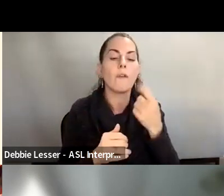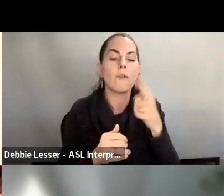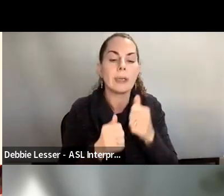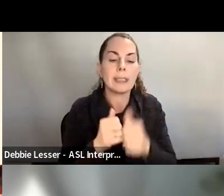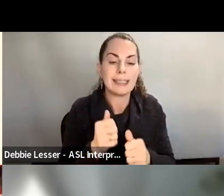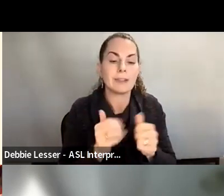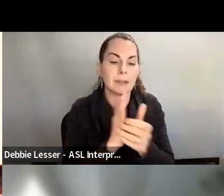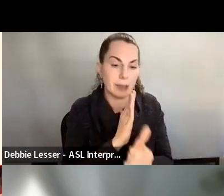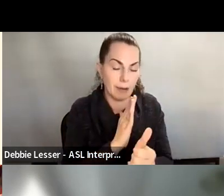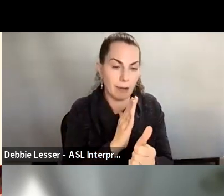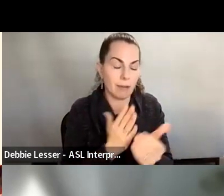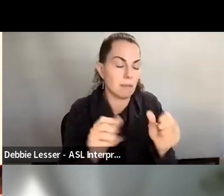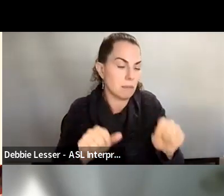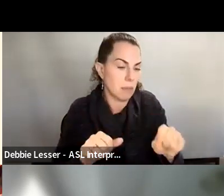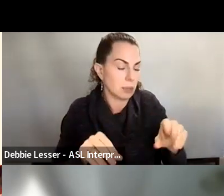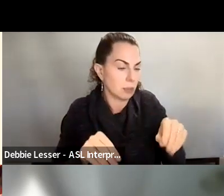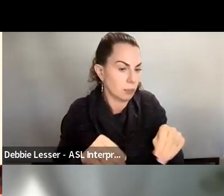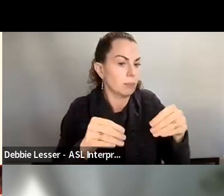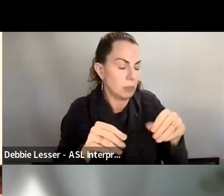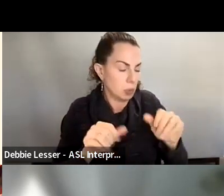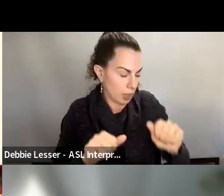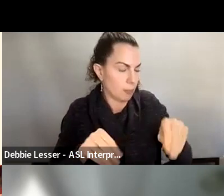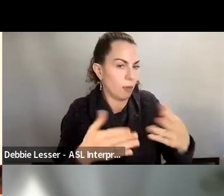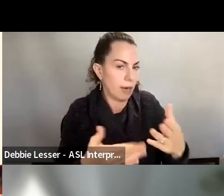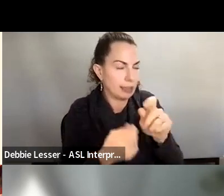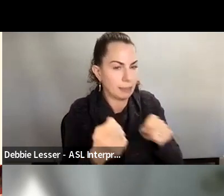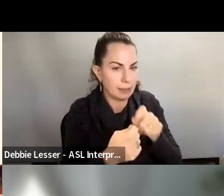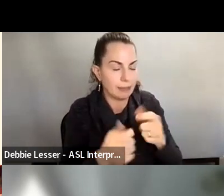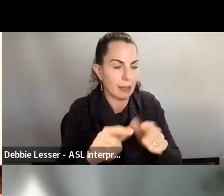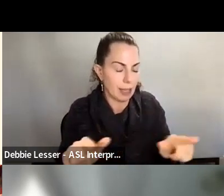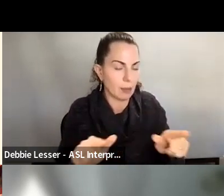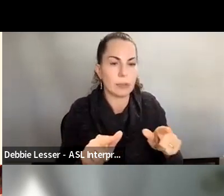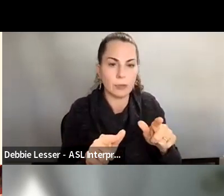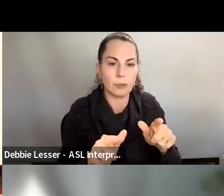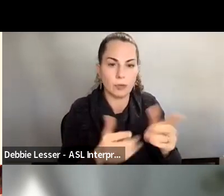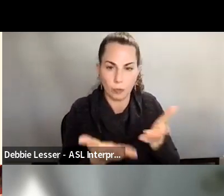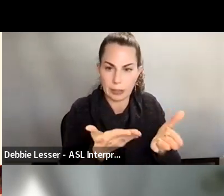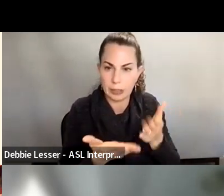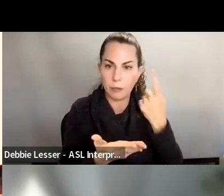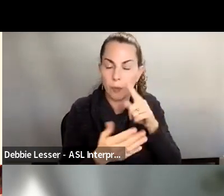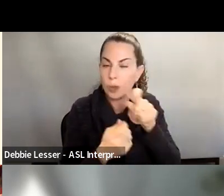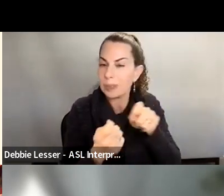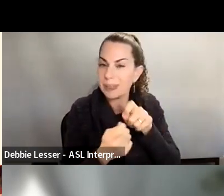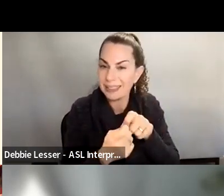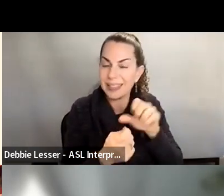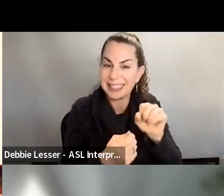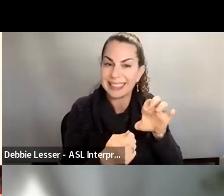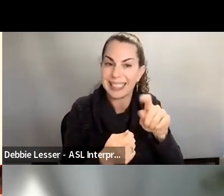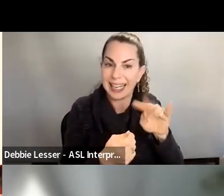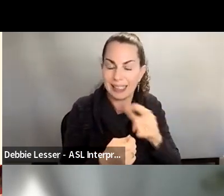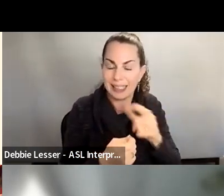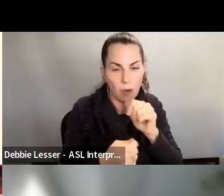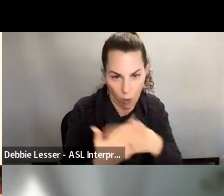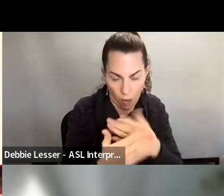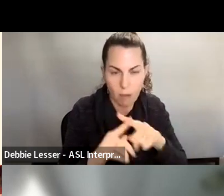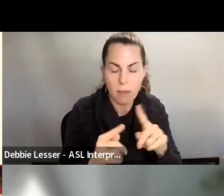be authorized to provide specific language services on behalf of DOJ for those specific types of settings. Not all, but for specific types